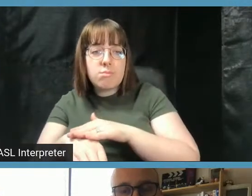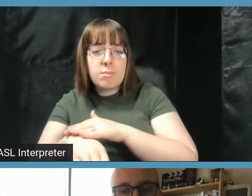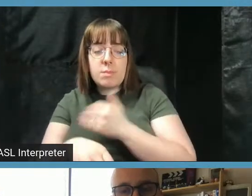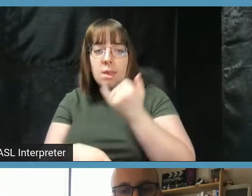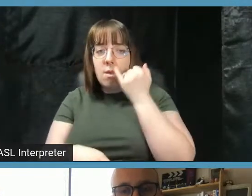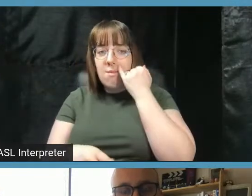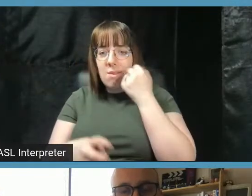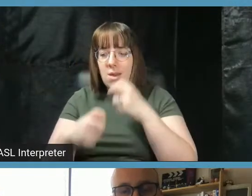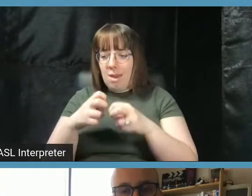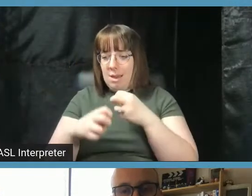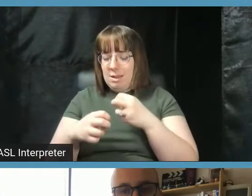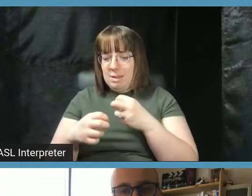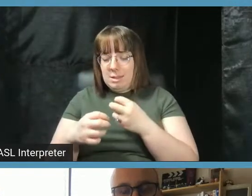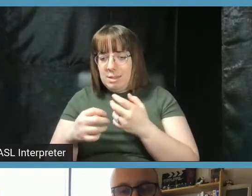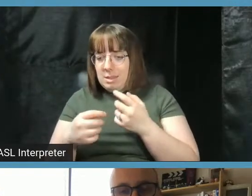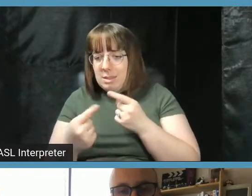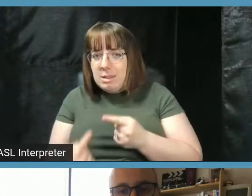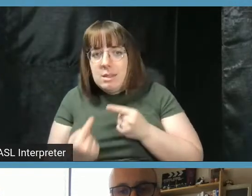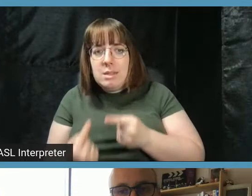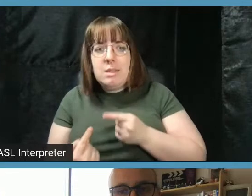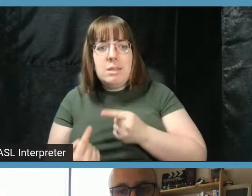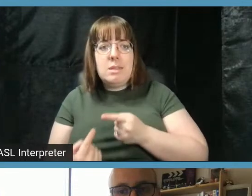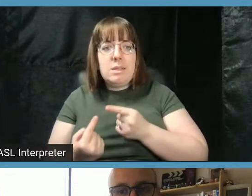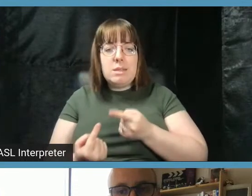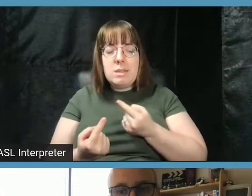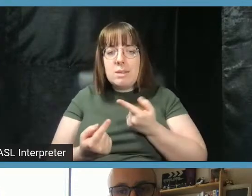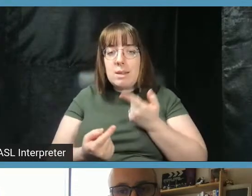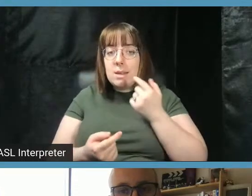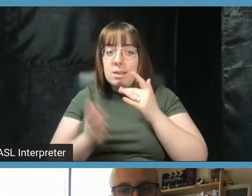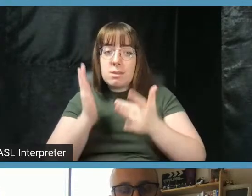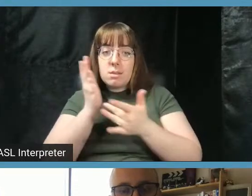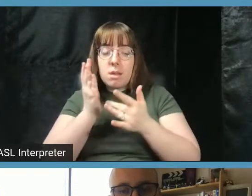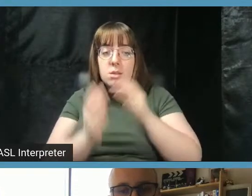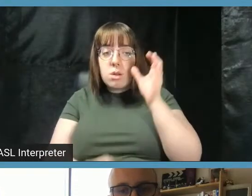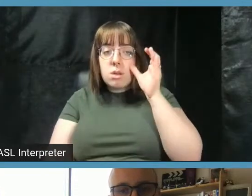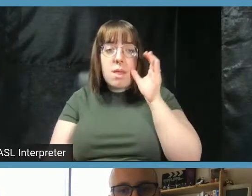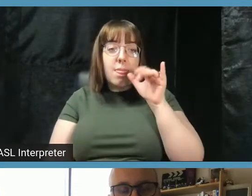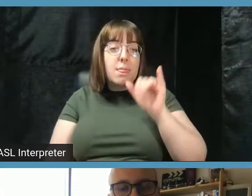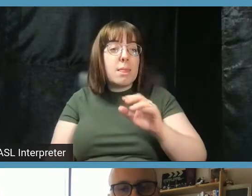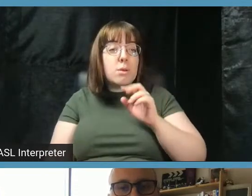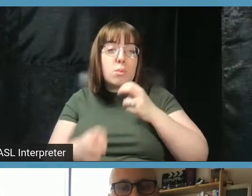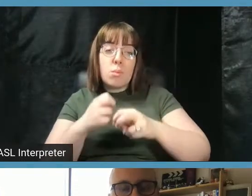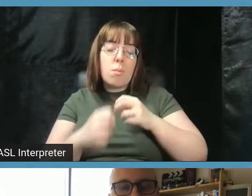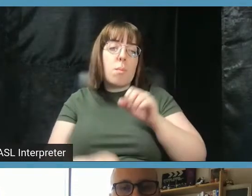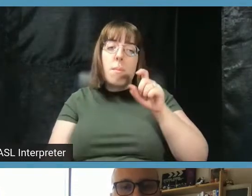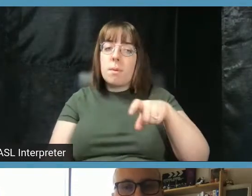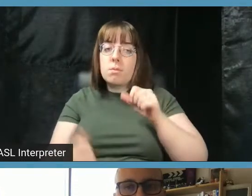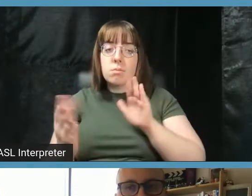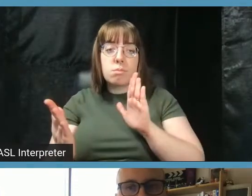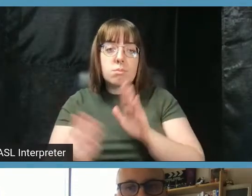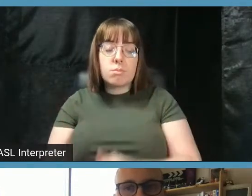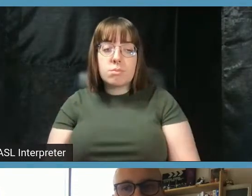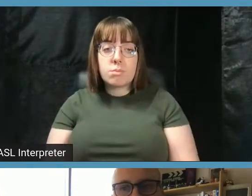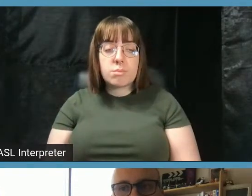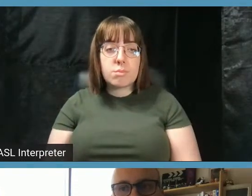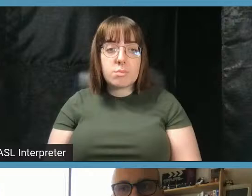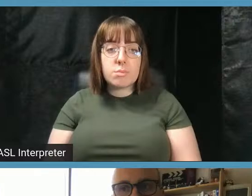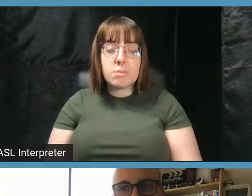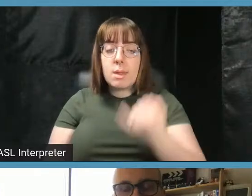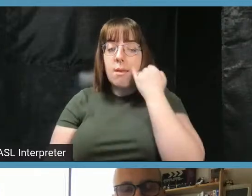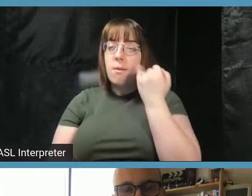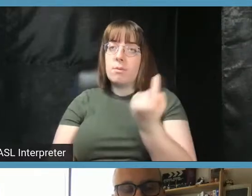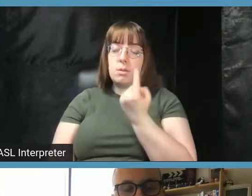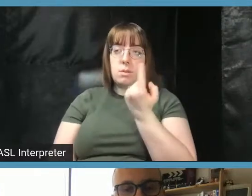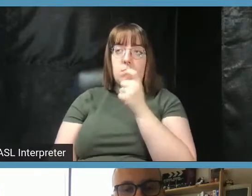have people who are having difficulty with certain technical concepts, that's a problem to solve, right? So if someone is having